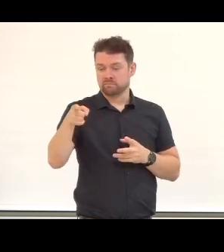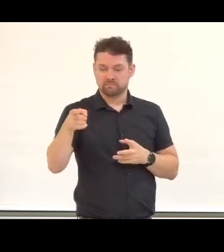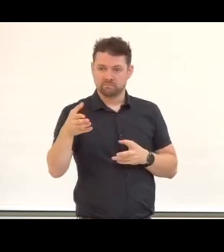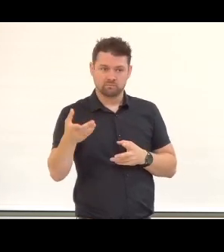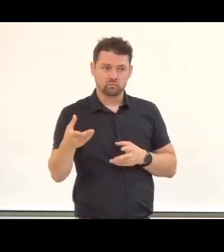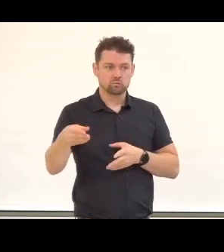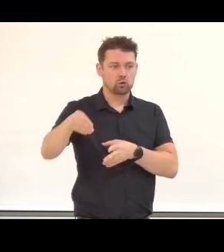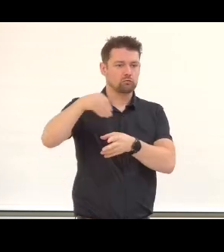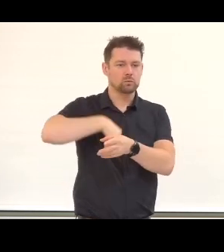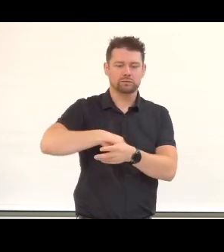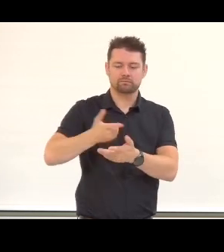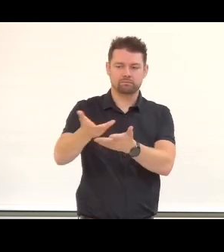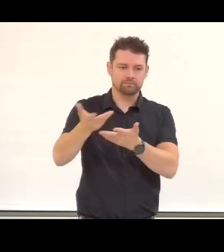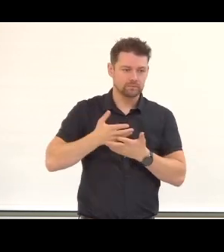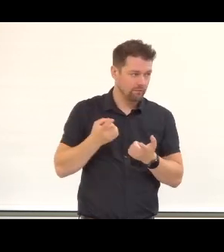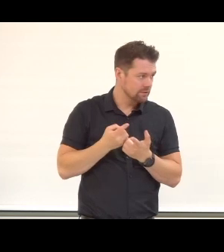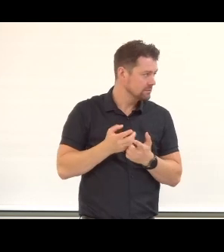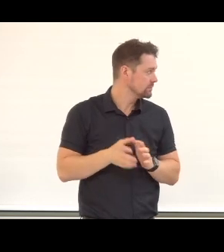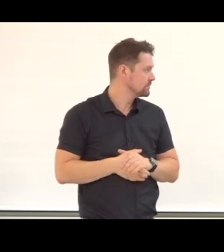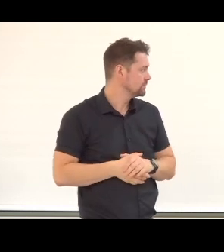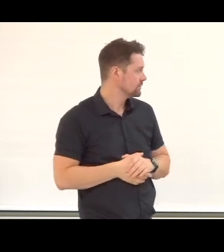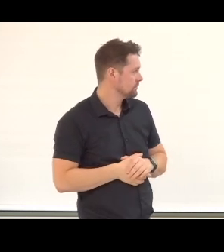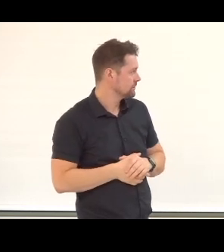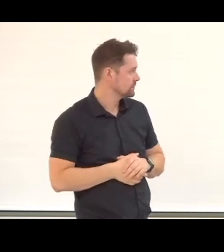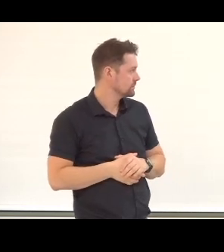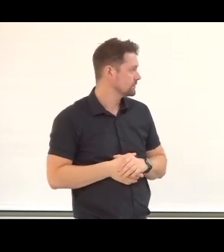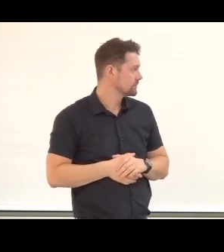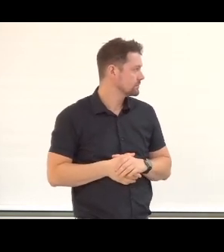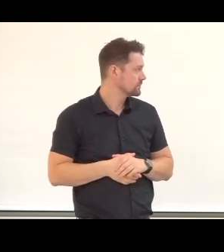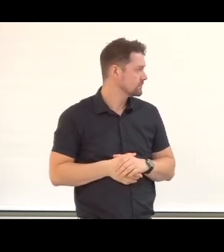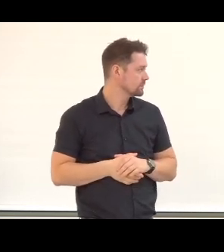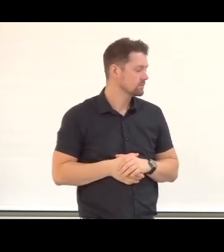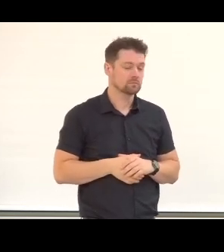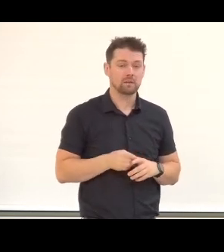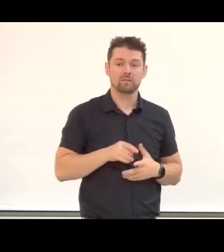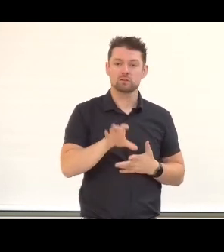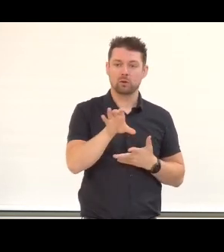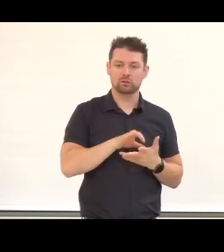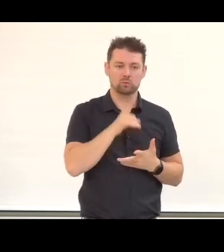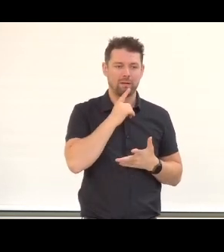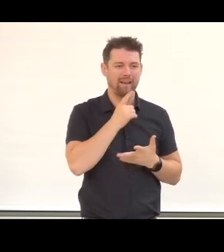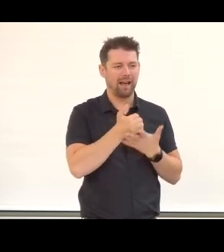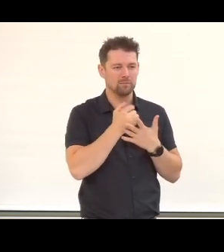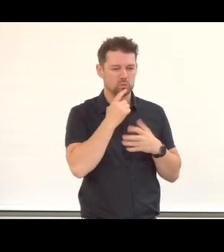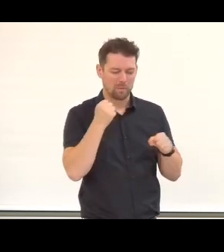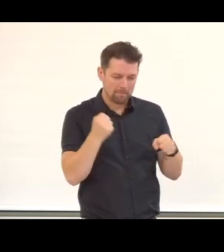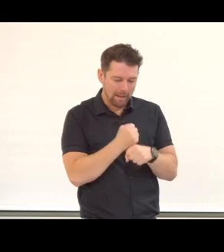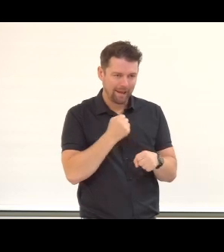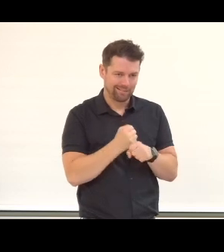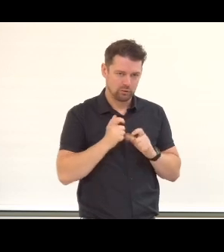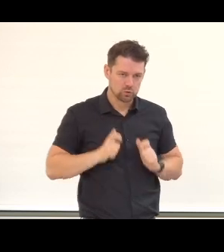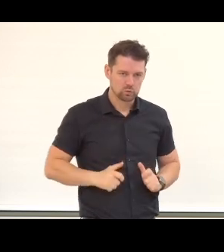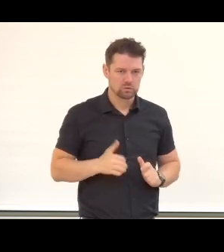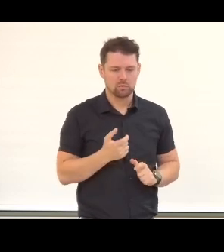other things. Some industry sponsorships where they help us with the construction or the maintenance of the suits, these kind of